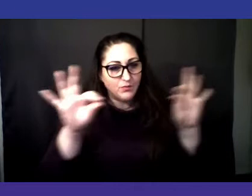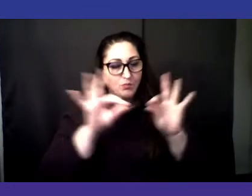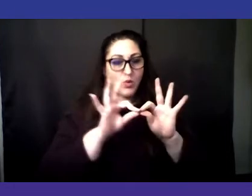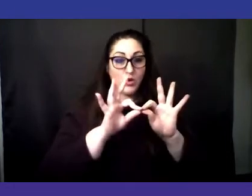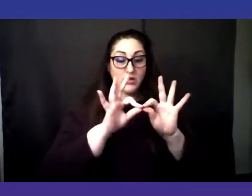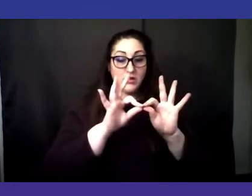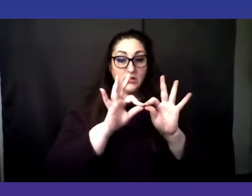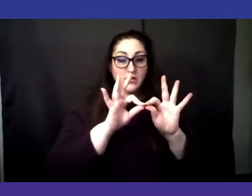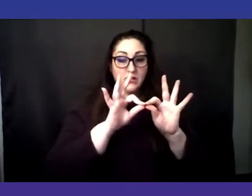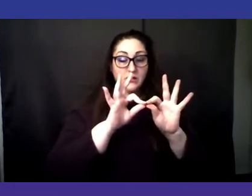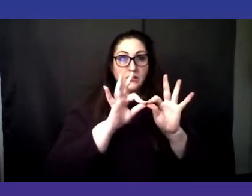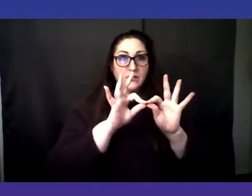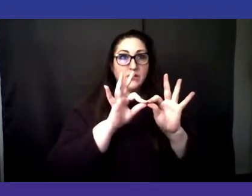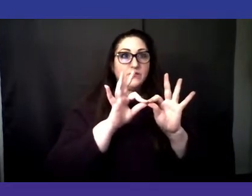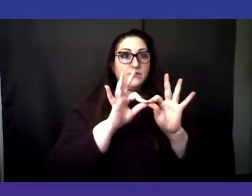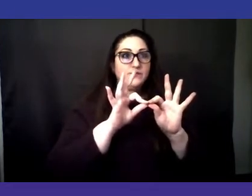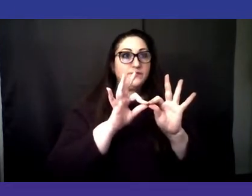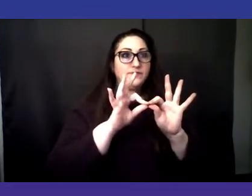really